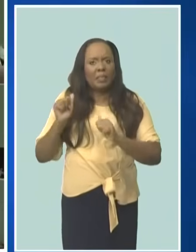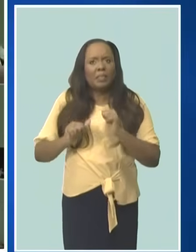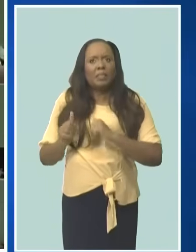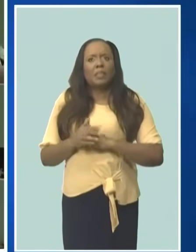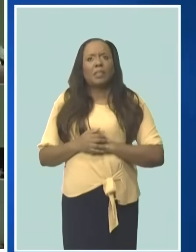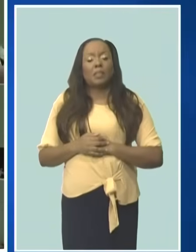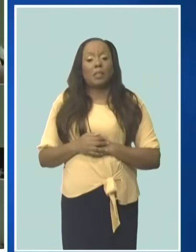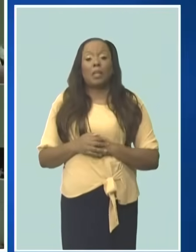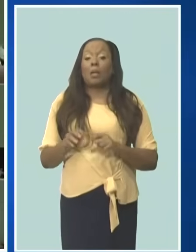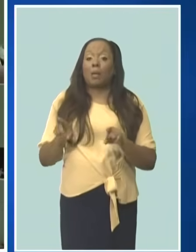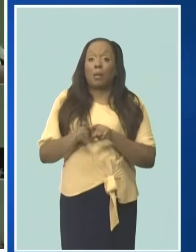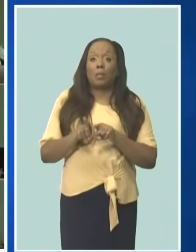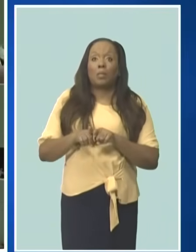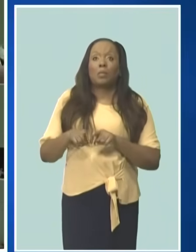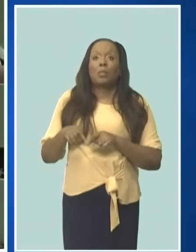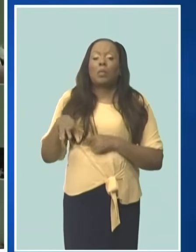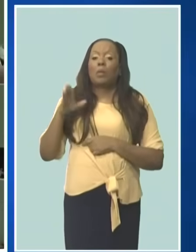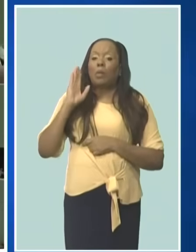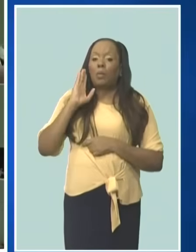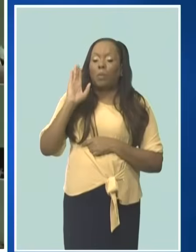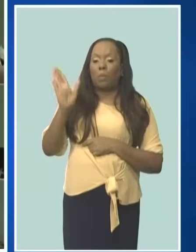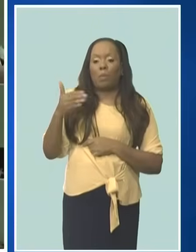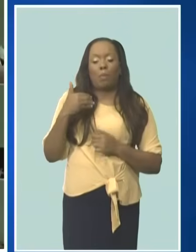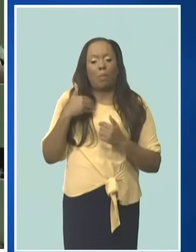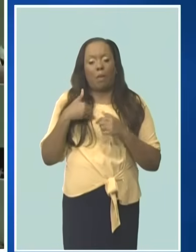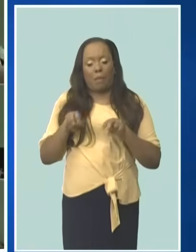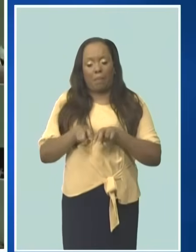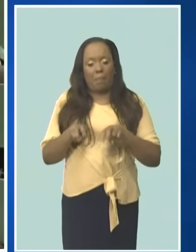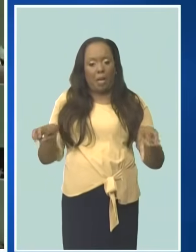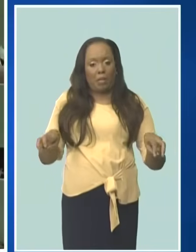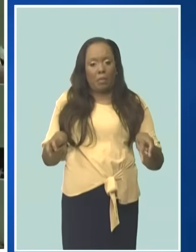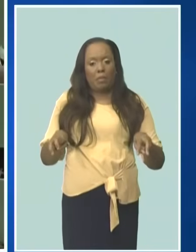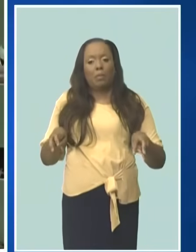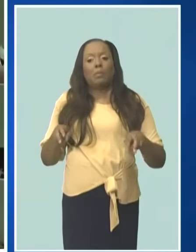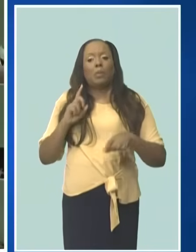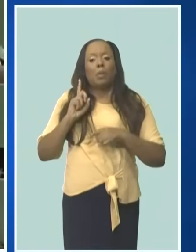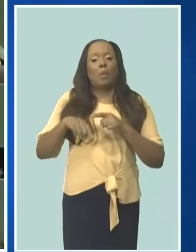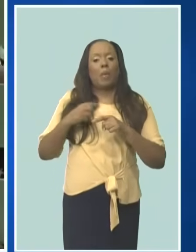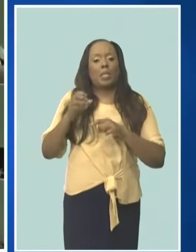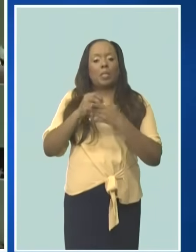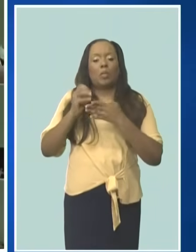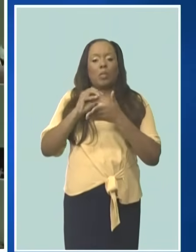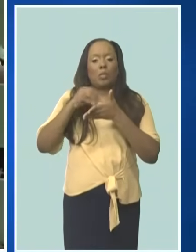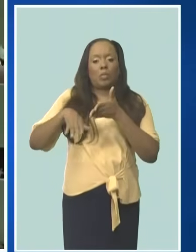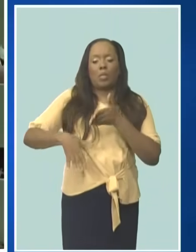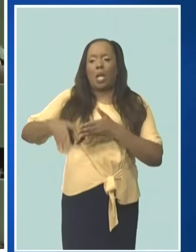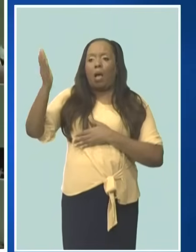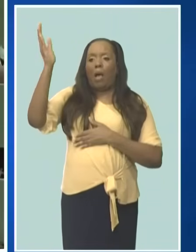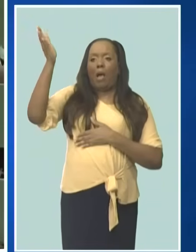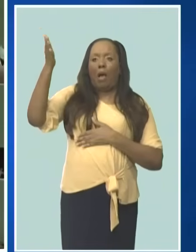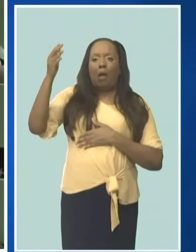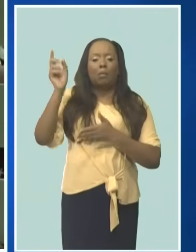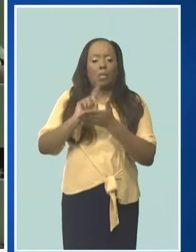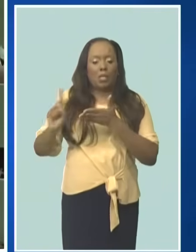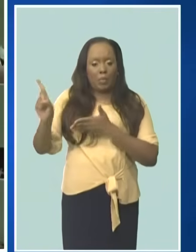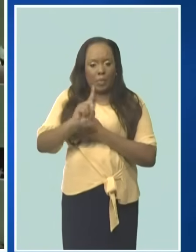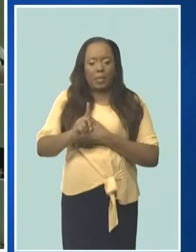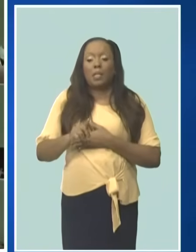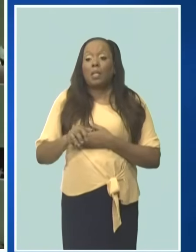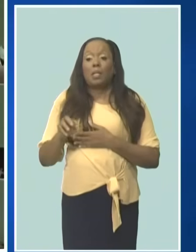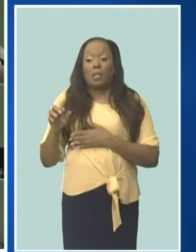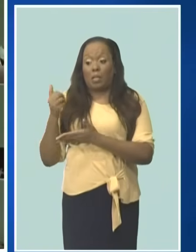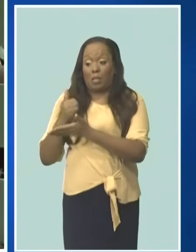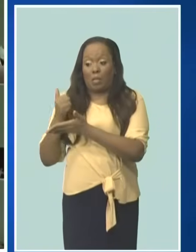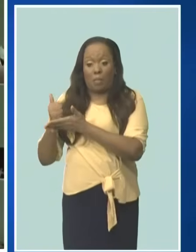Republic Bank is also going to be on the panel of judges when the students present next week. So we are so grateful to have Republic Bank on